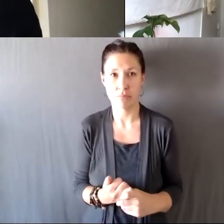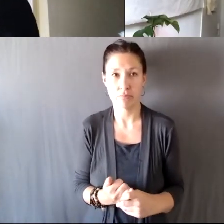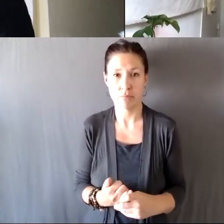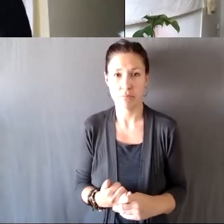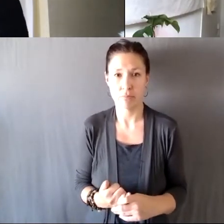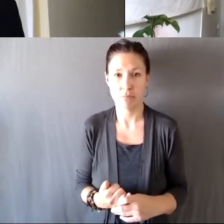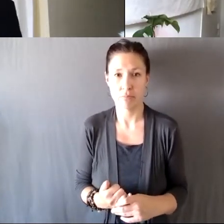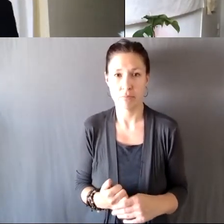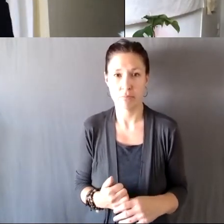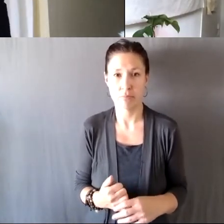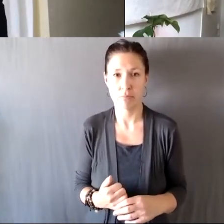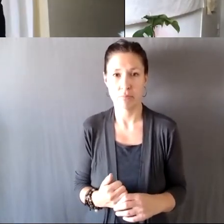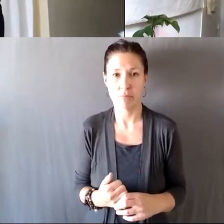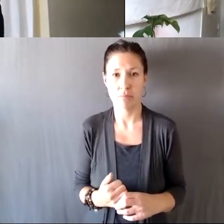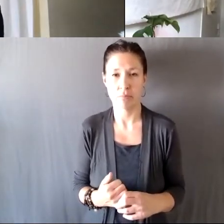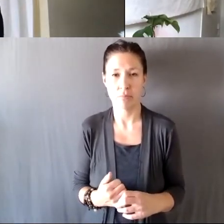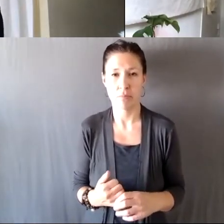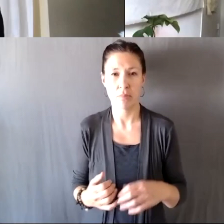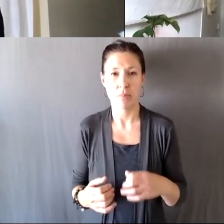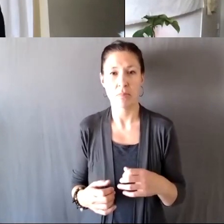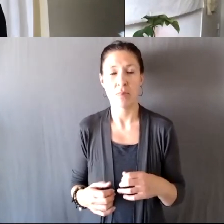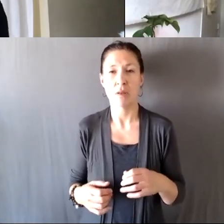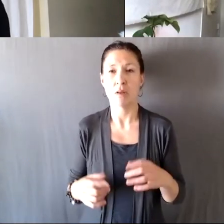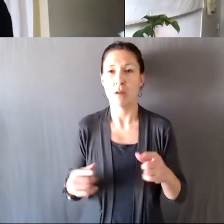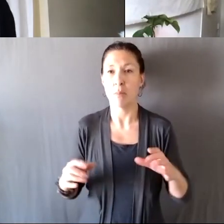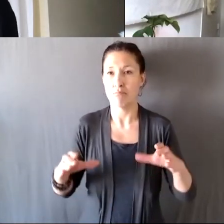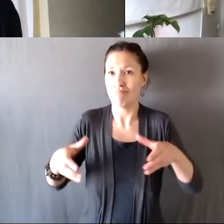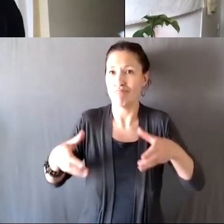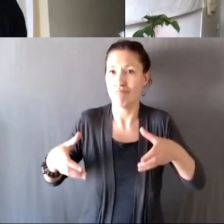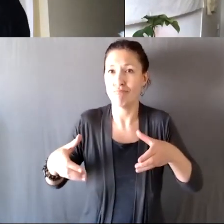and out to the front.